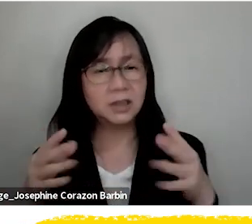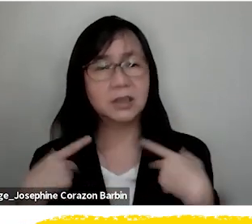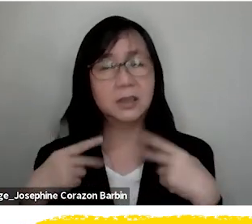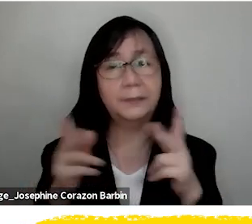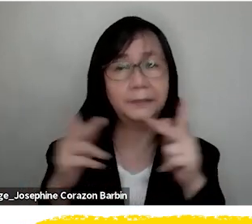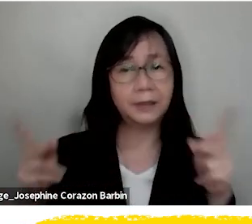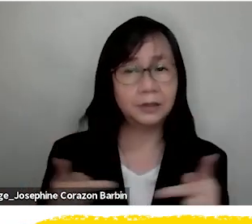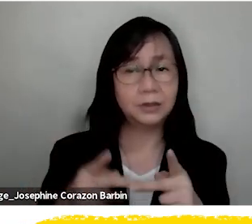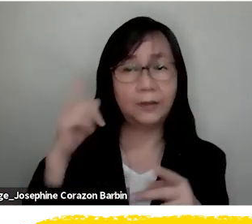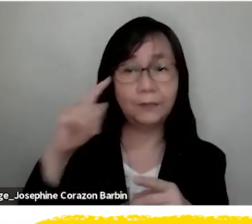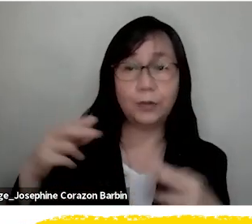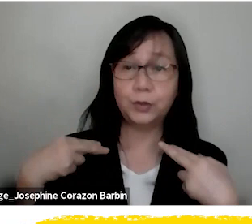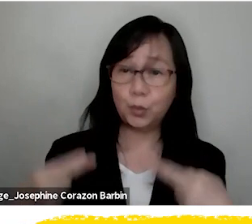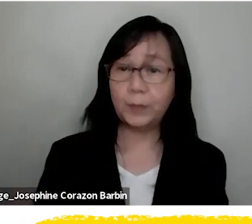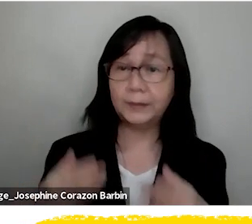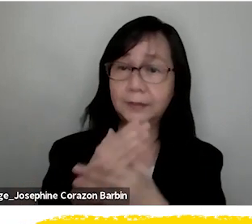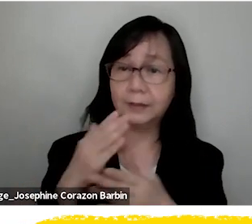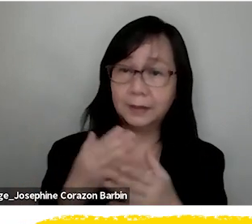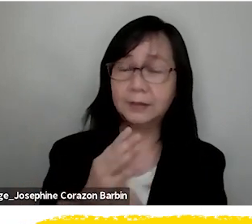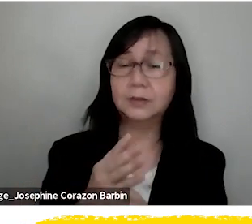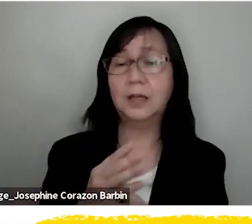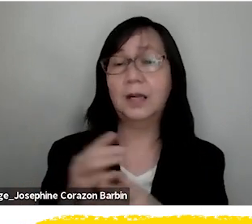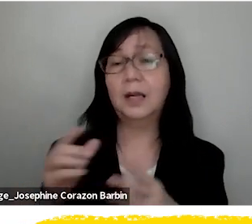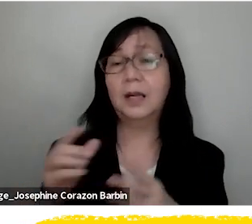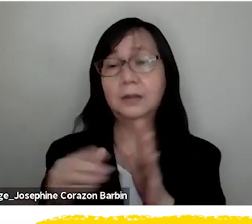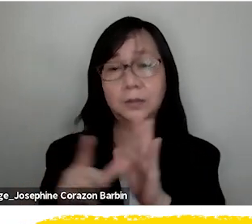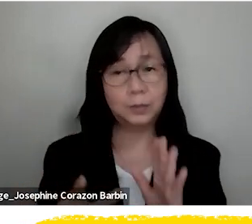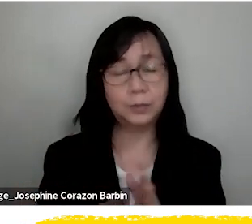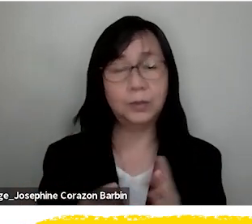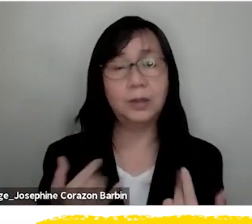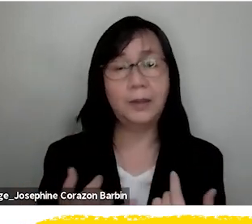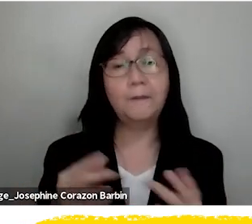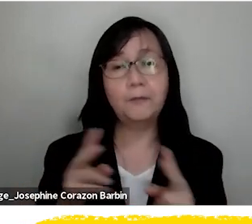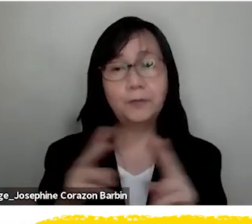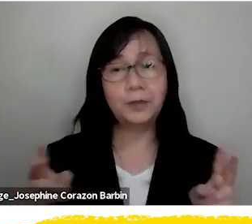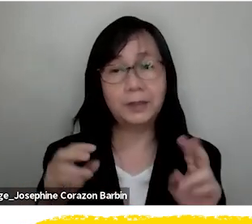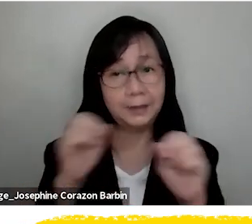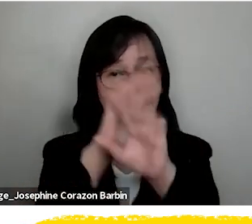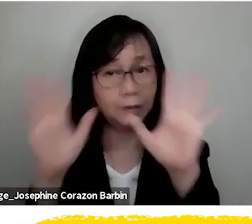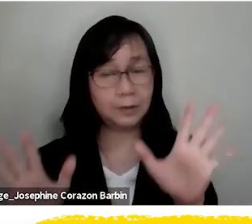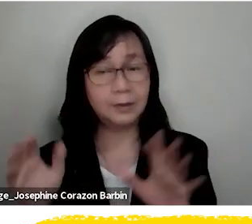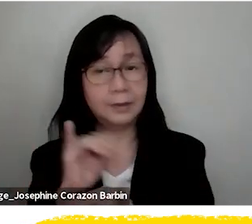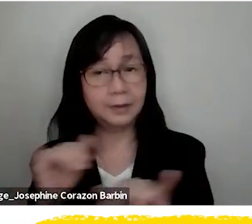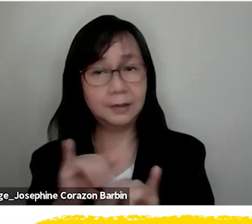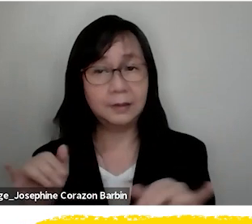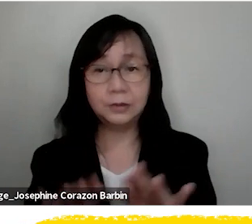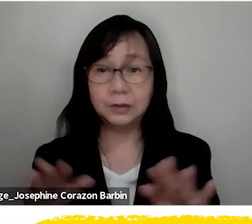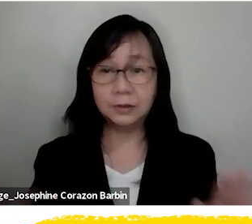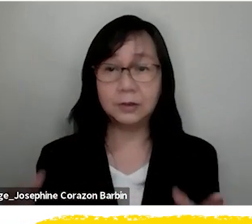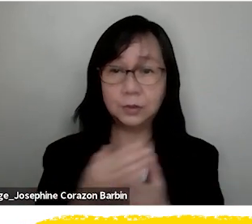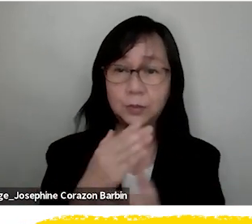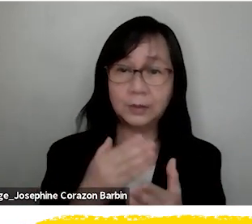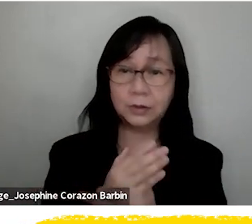for human rights violations for children. It also states very clearly that children's rights should be